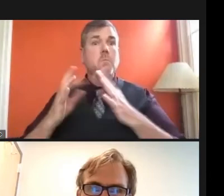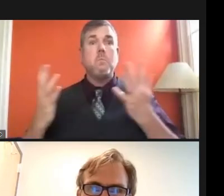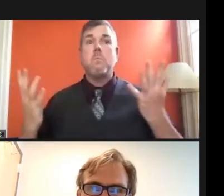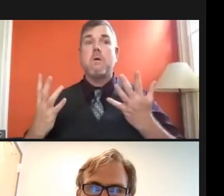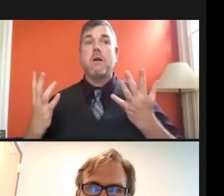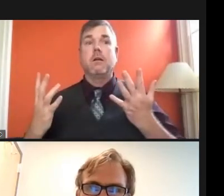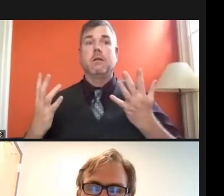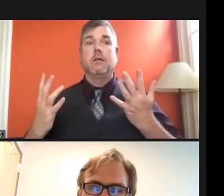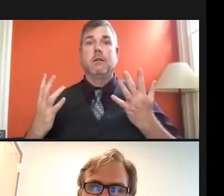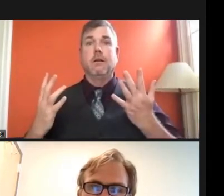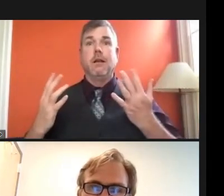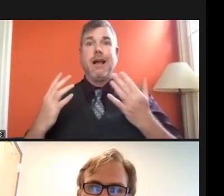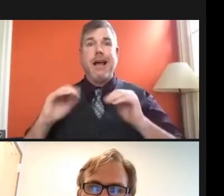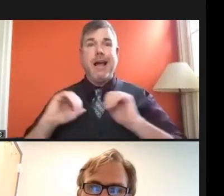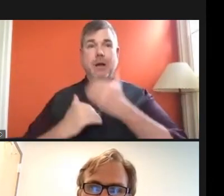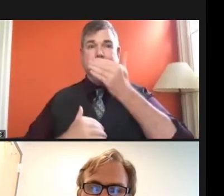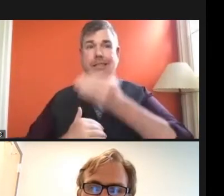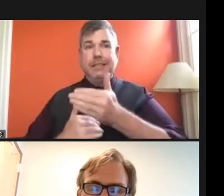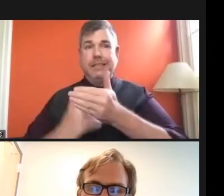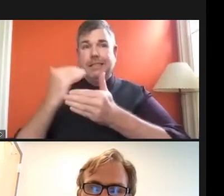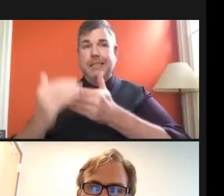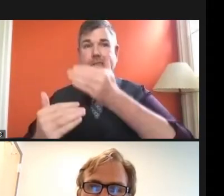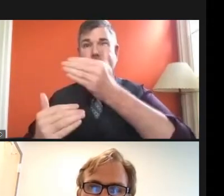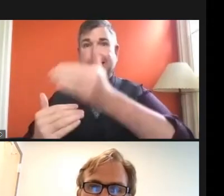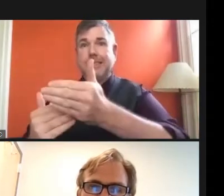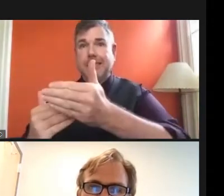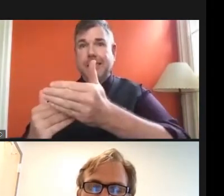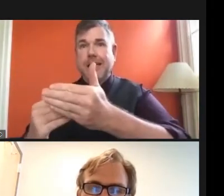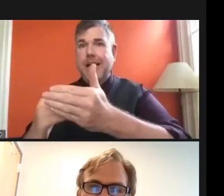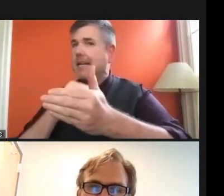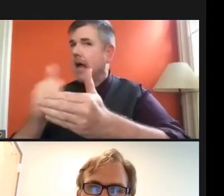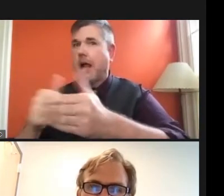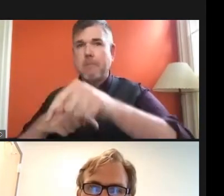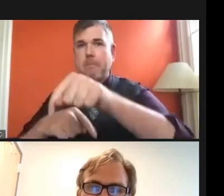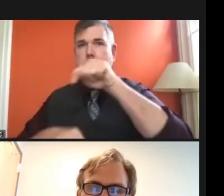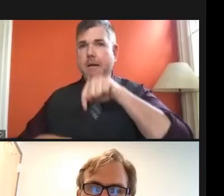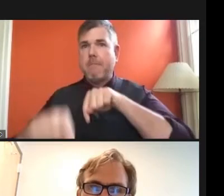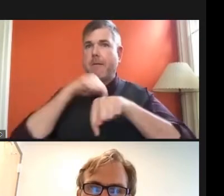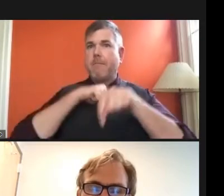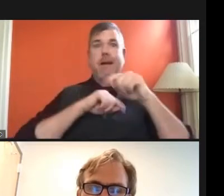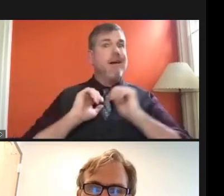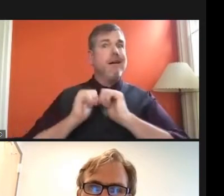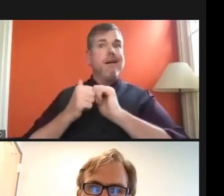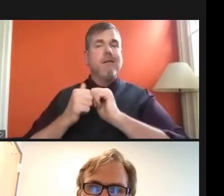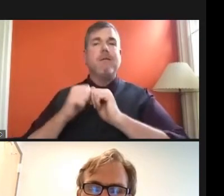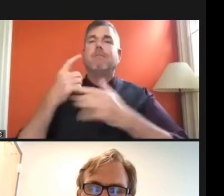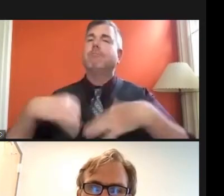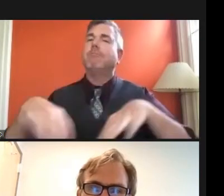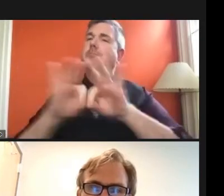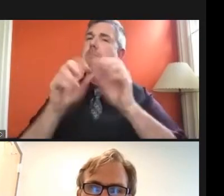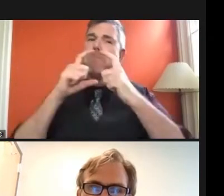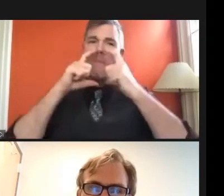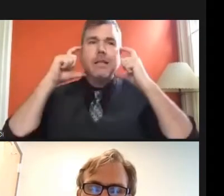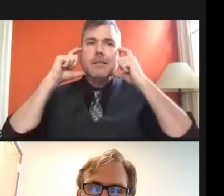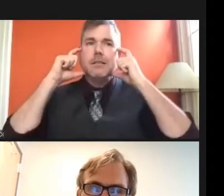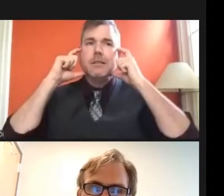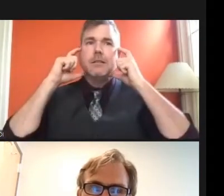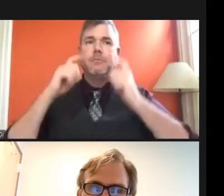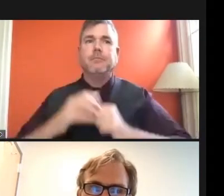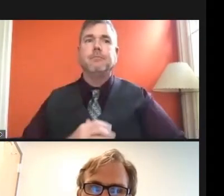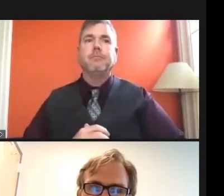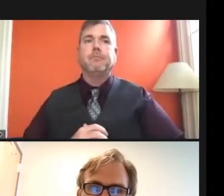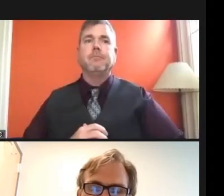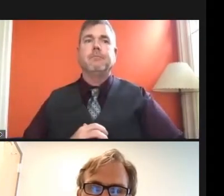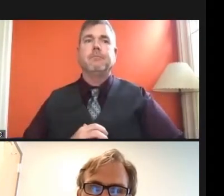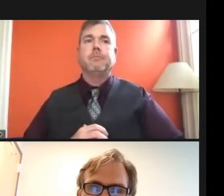our businesses too. So that's been a big part of our conversation in Marin Recovers. And we continue to talk about that, but in order to continue